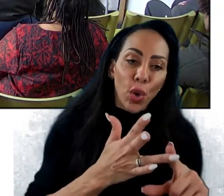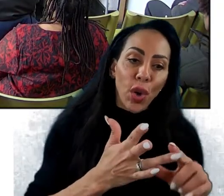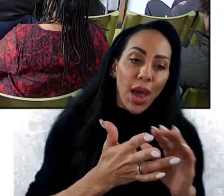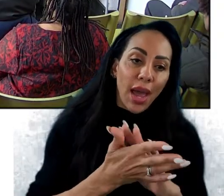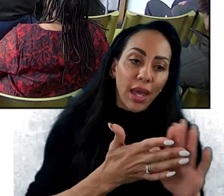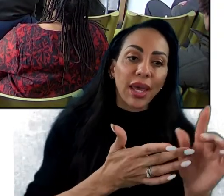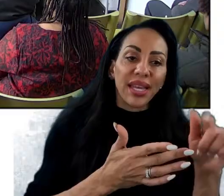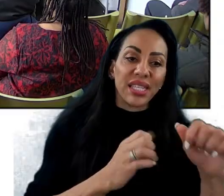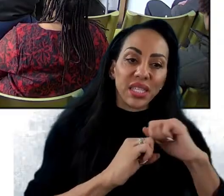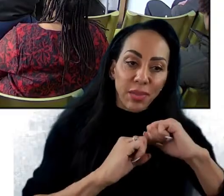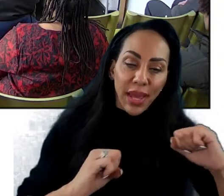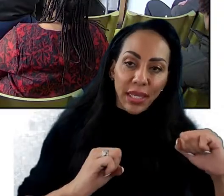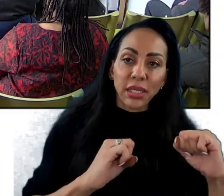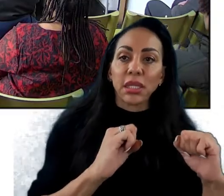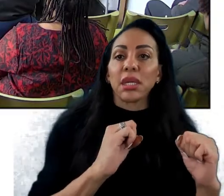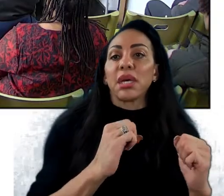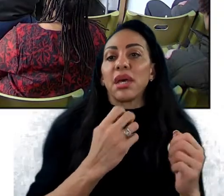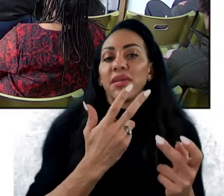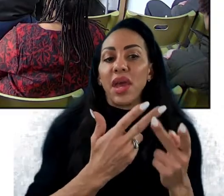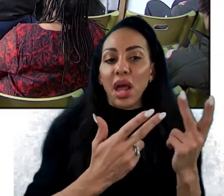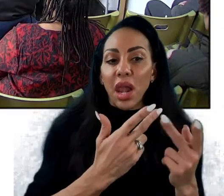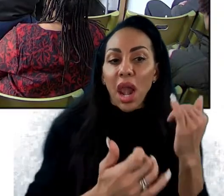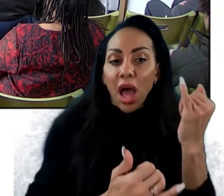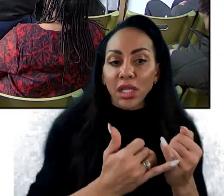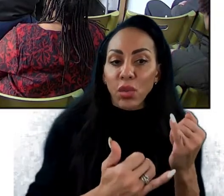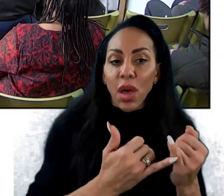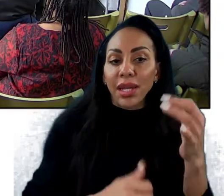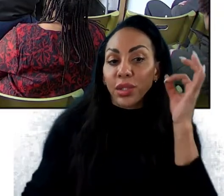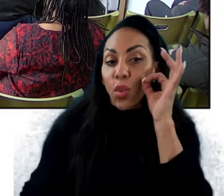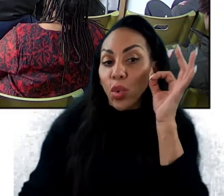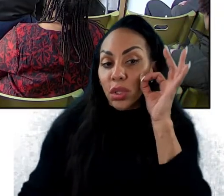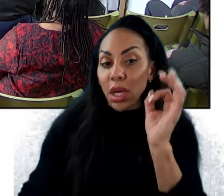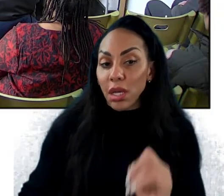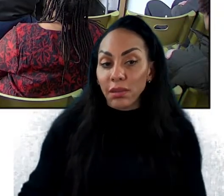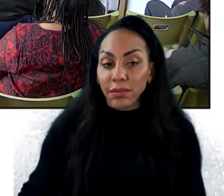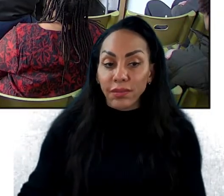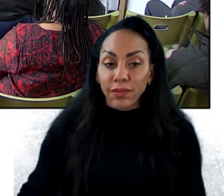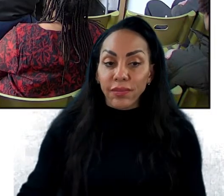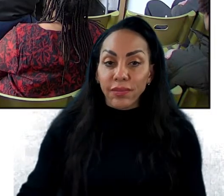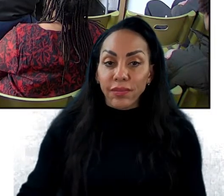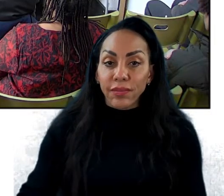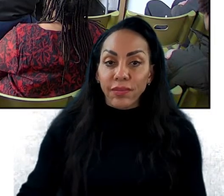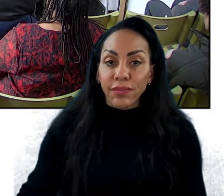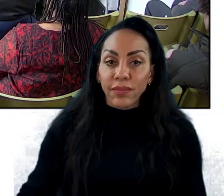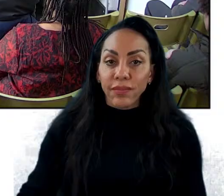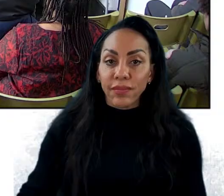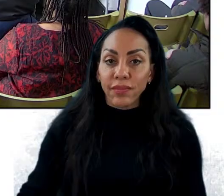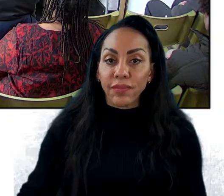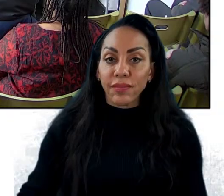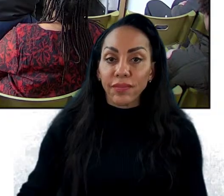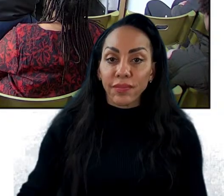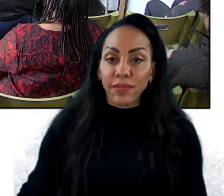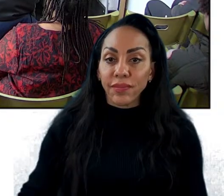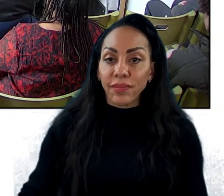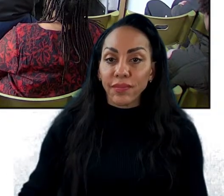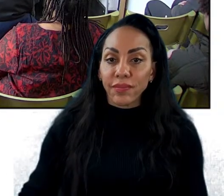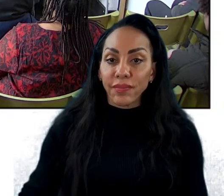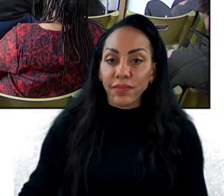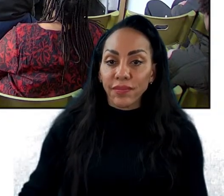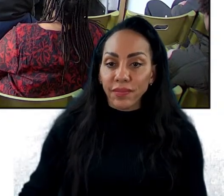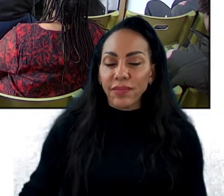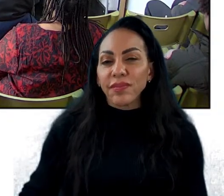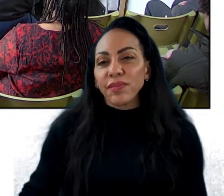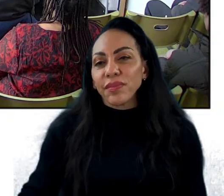icosahedron is water. So we used that influence in sort of